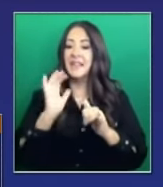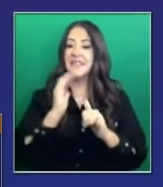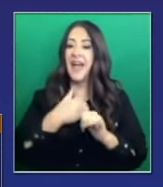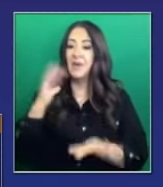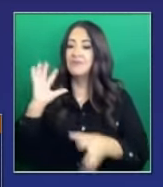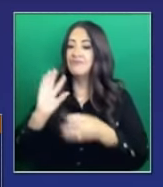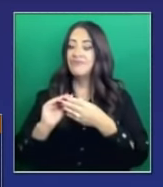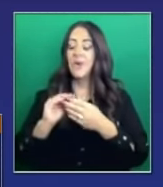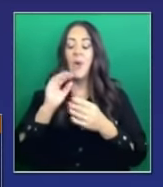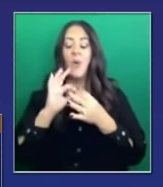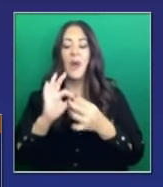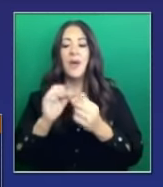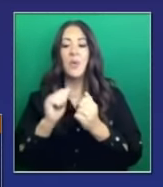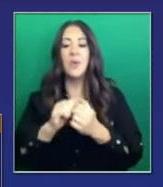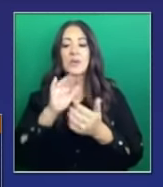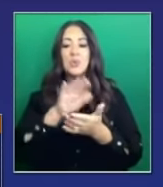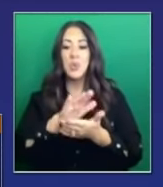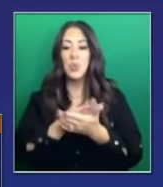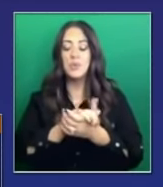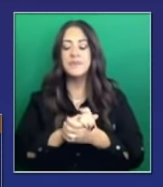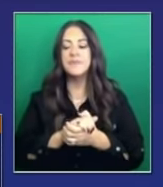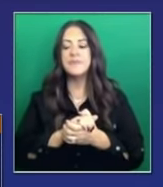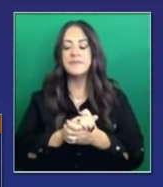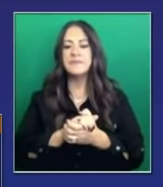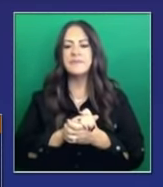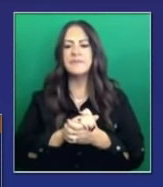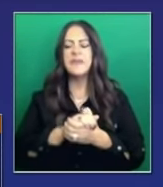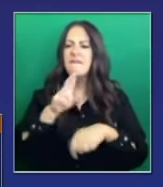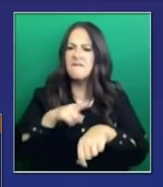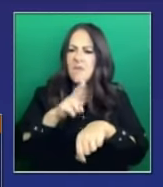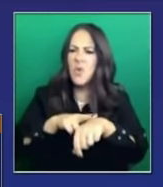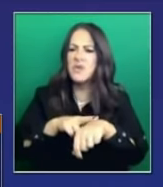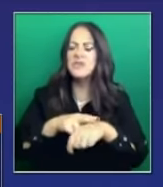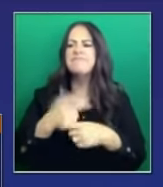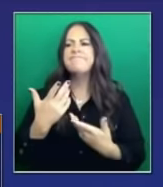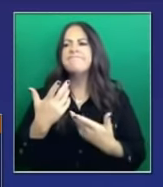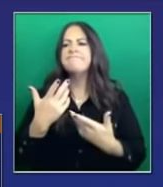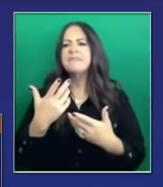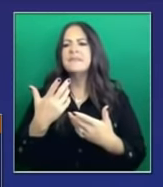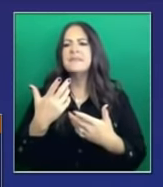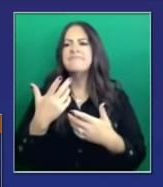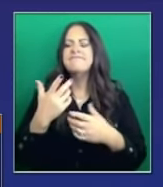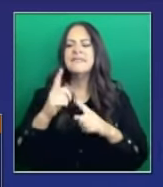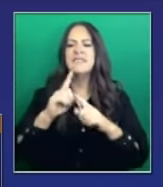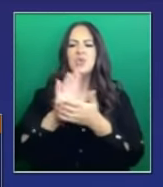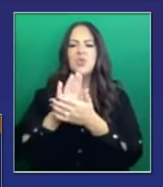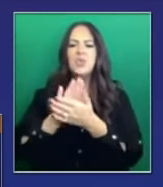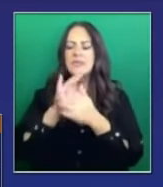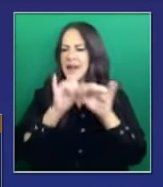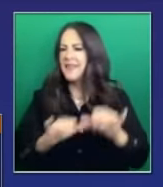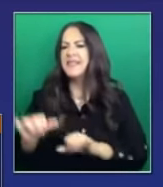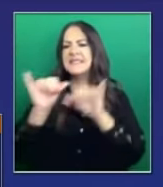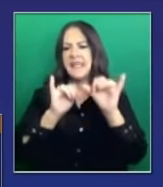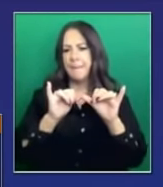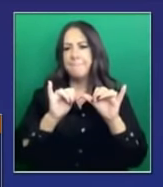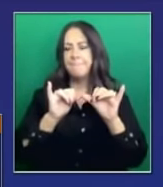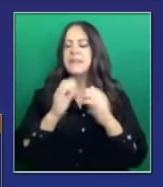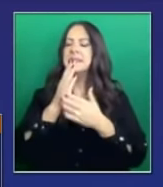lives in a particular part of the state, particular school district. It's had experiences that are unique and distinctive.